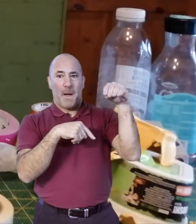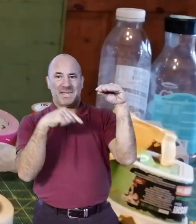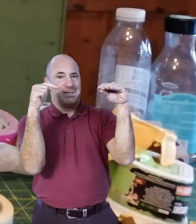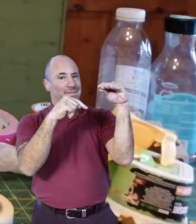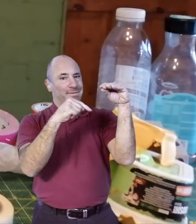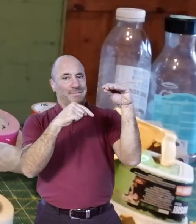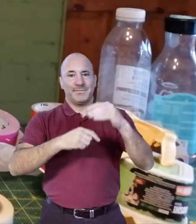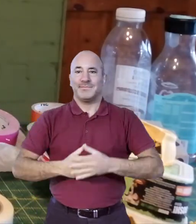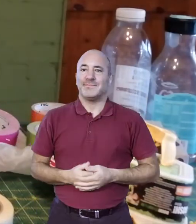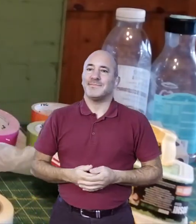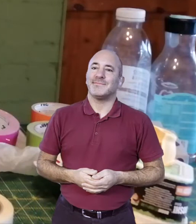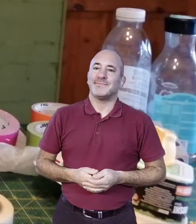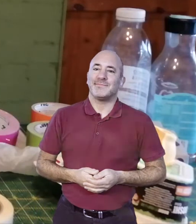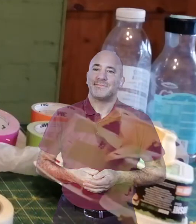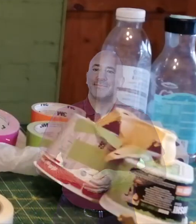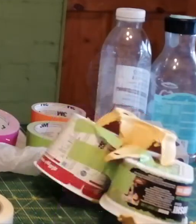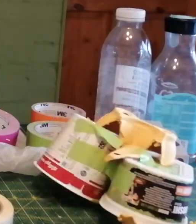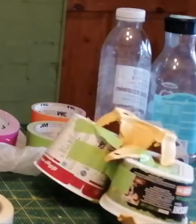focused.